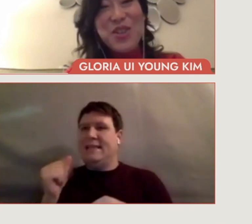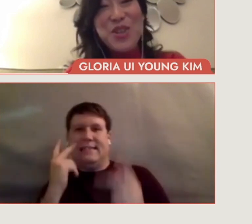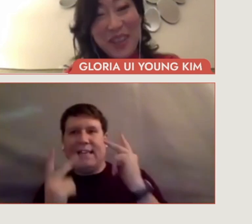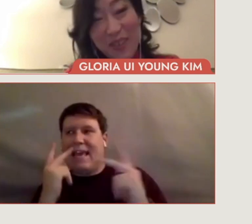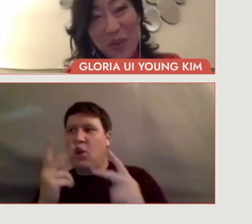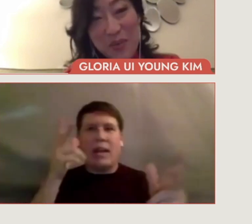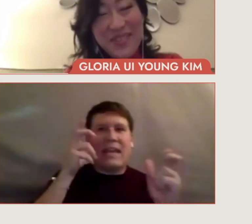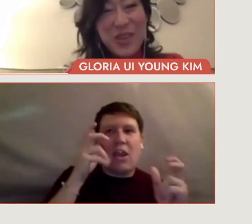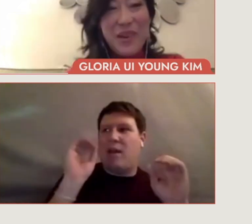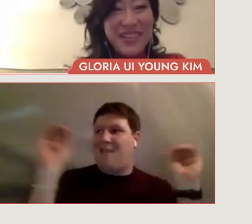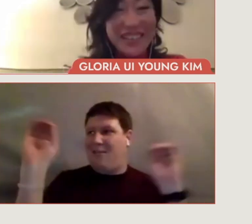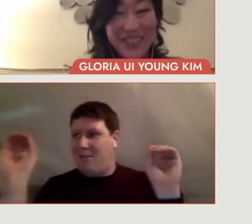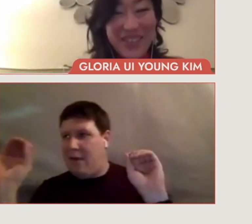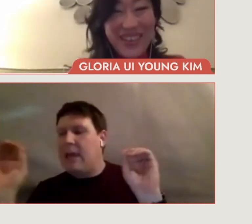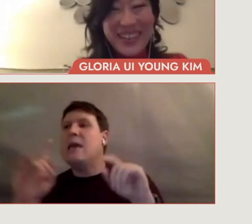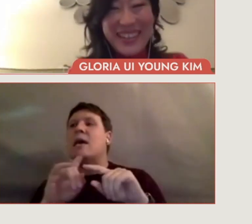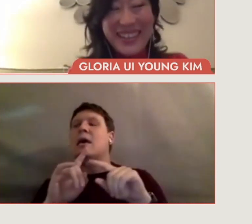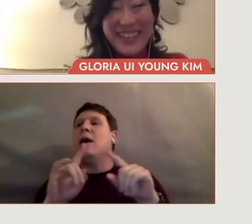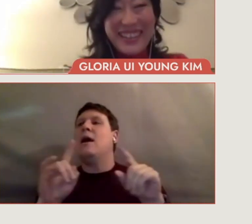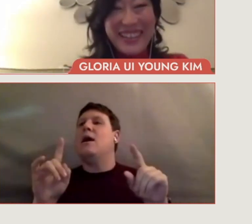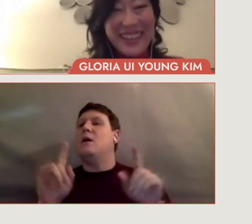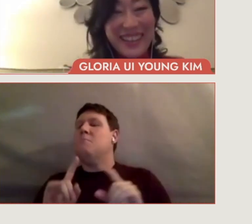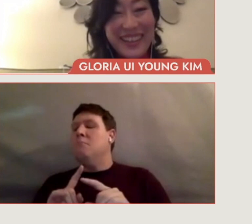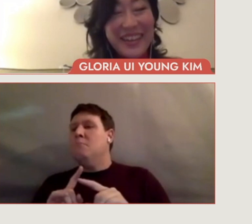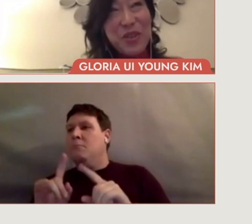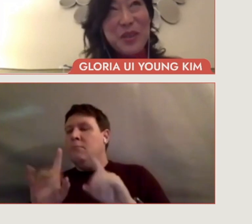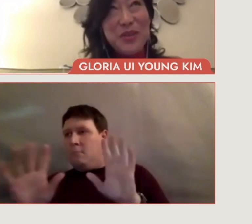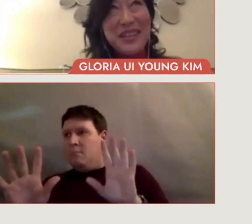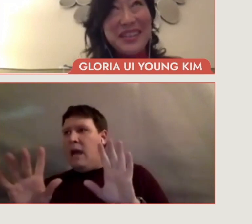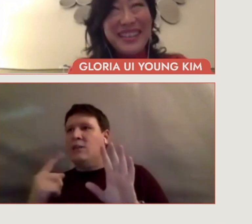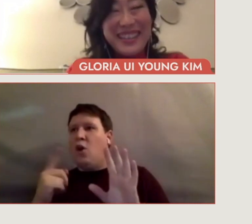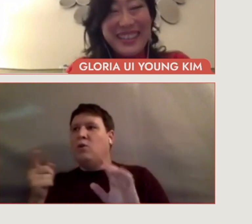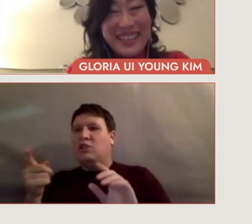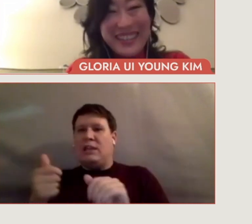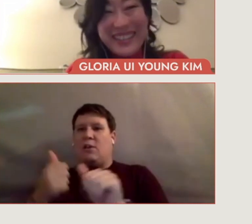until she saw the film, which her parents let her do. And now she's 13.